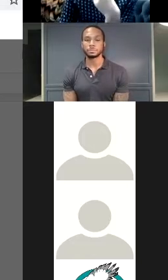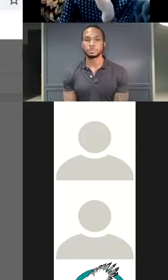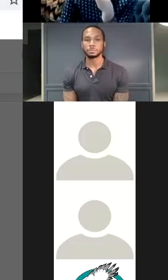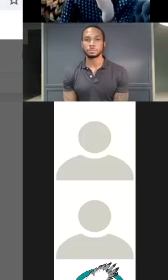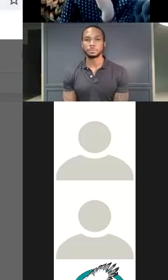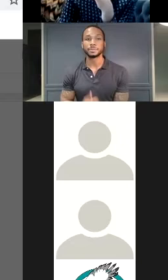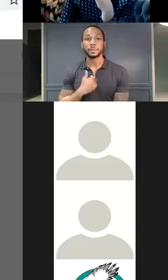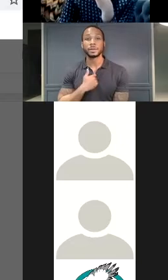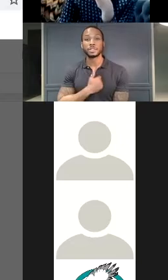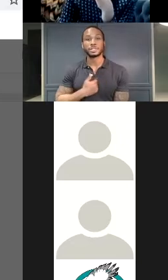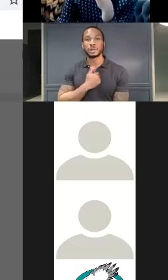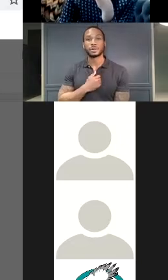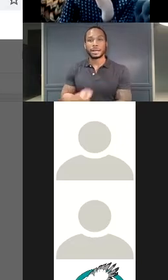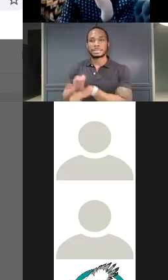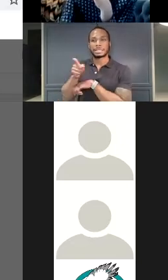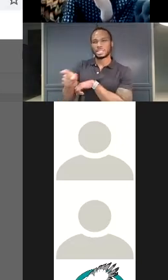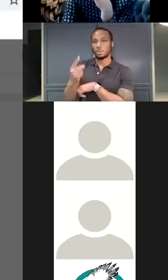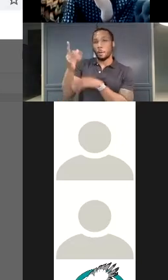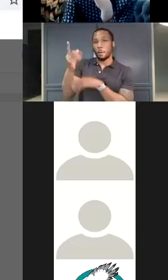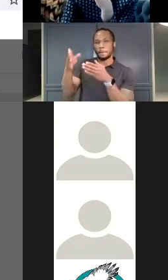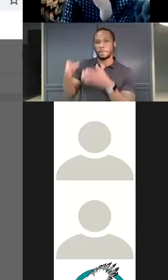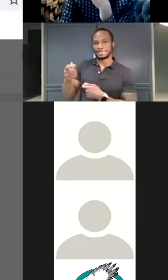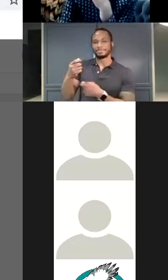Sorry, I just sent that to one person instead of to everyone.